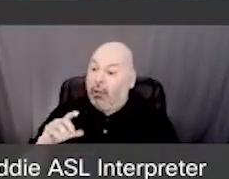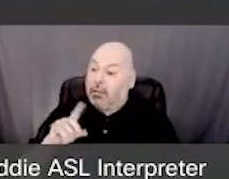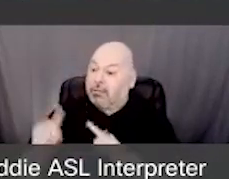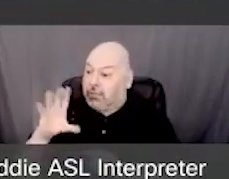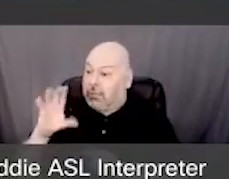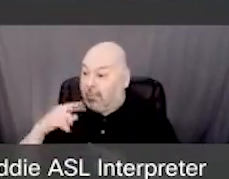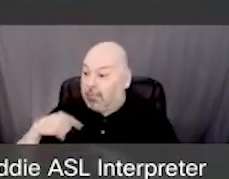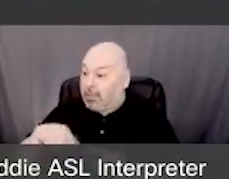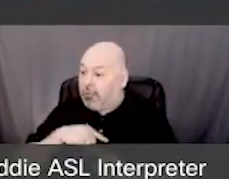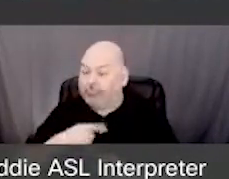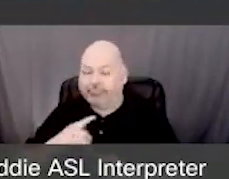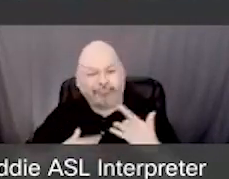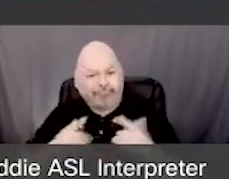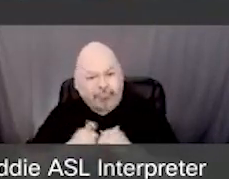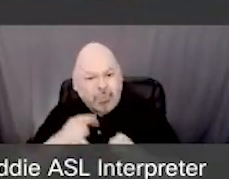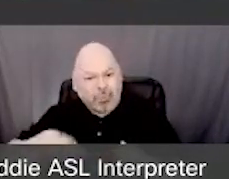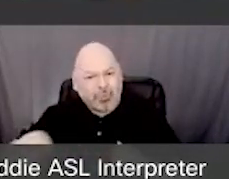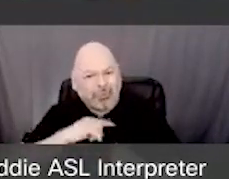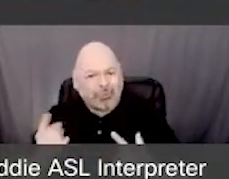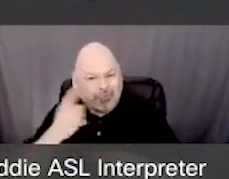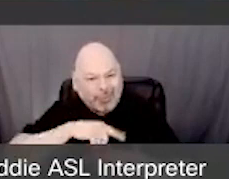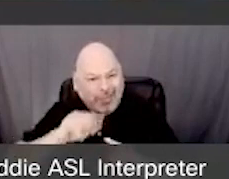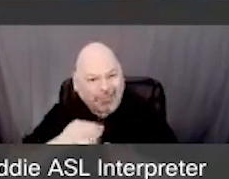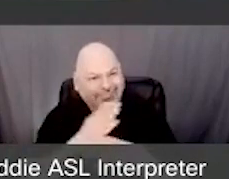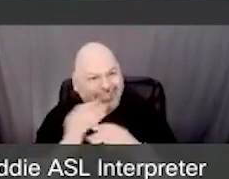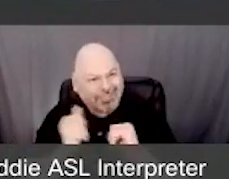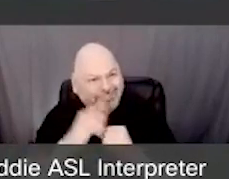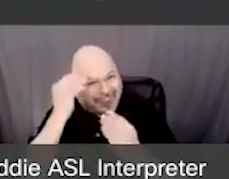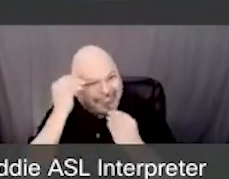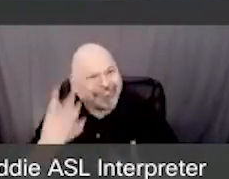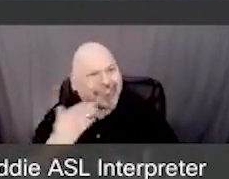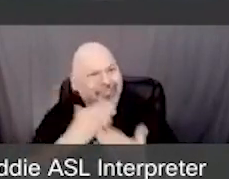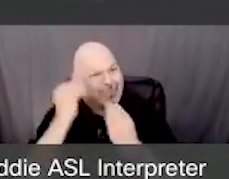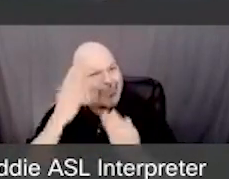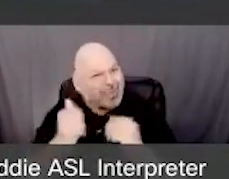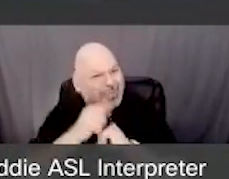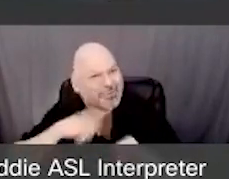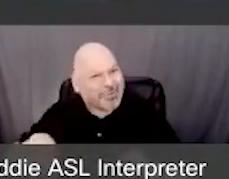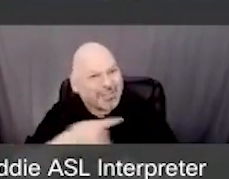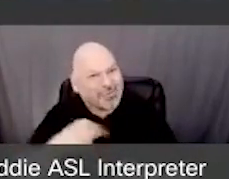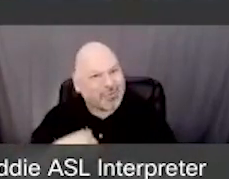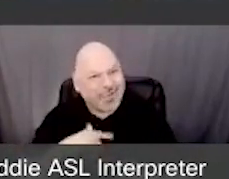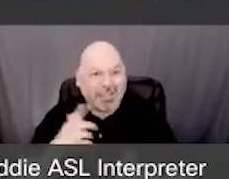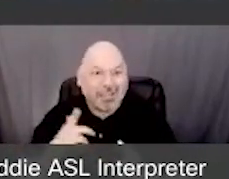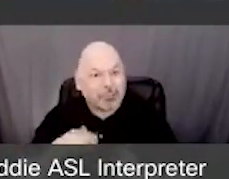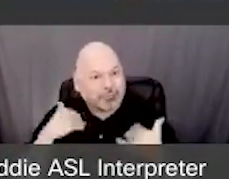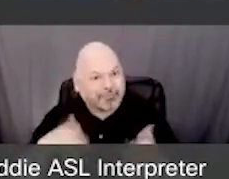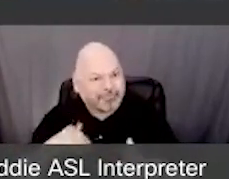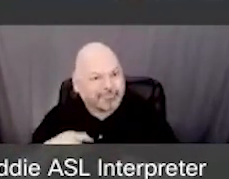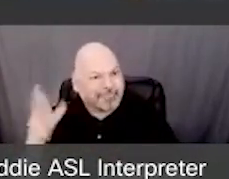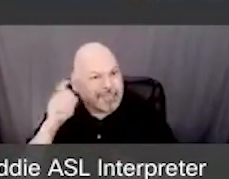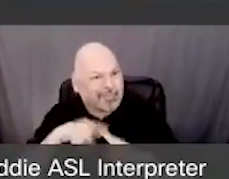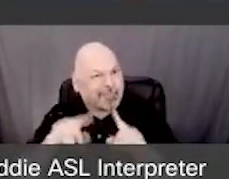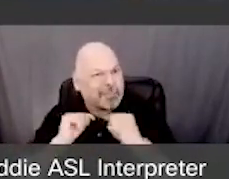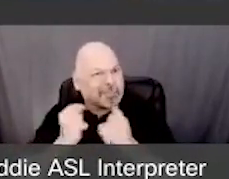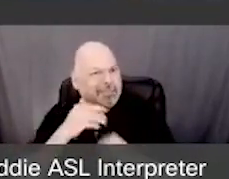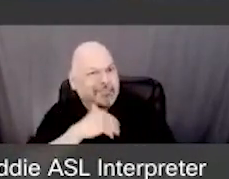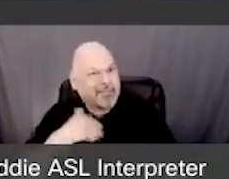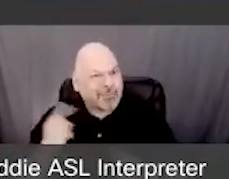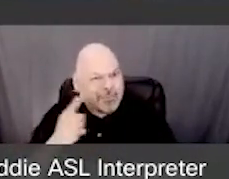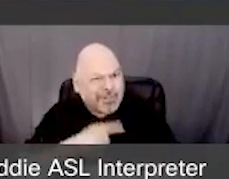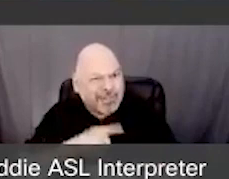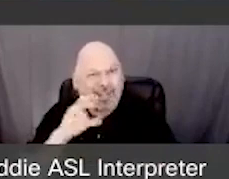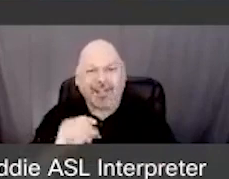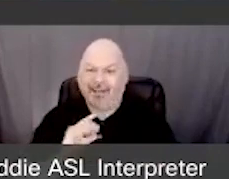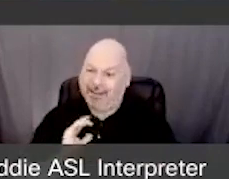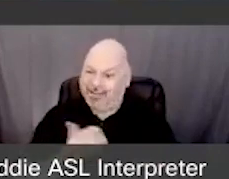very excited to be here with you today and share some helpful information with you. We have the privilege of hearing from our team members today,